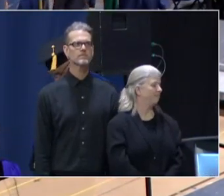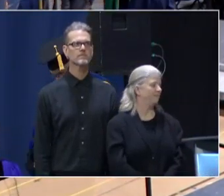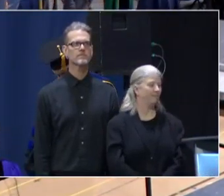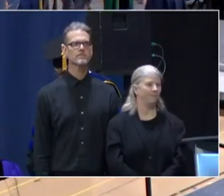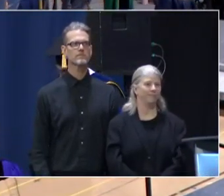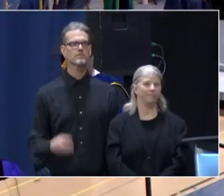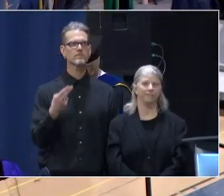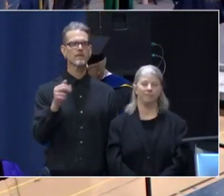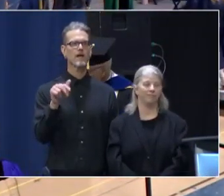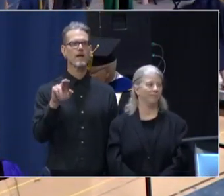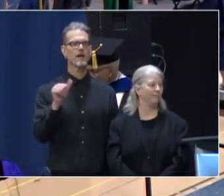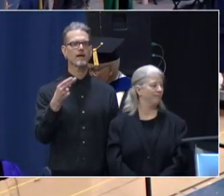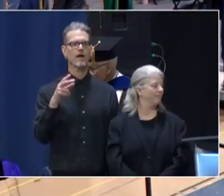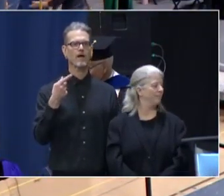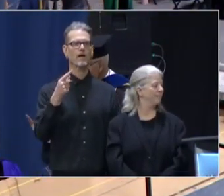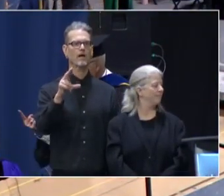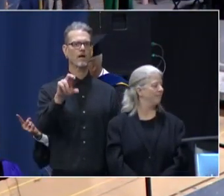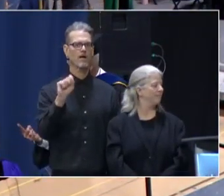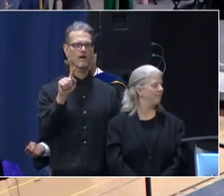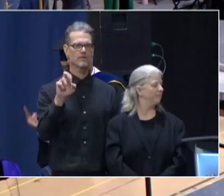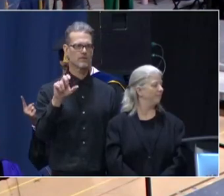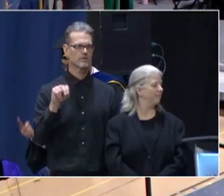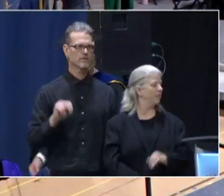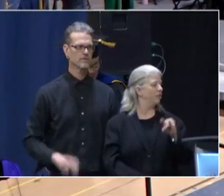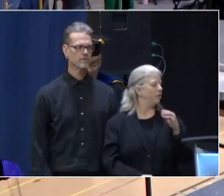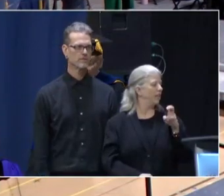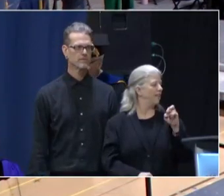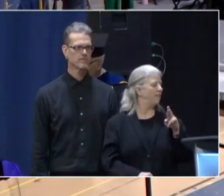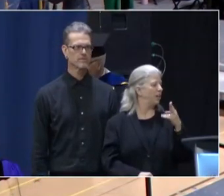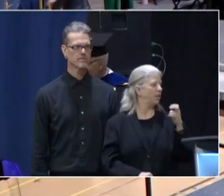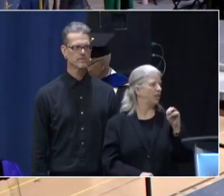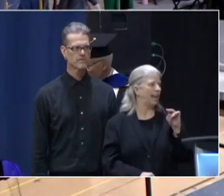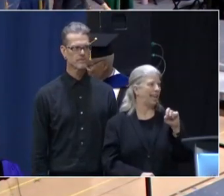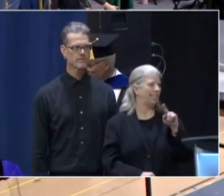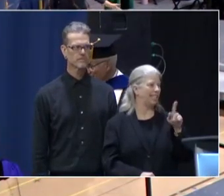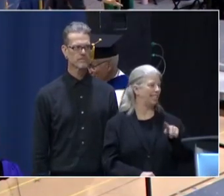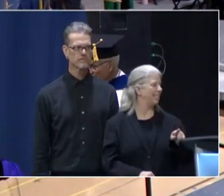Hannah Gustafson. Jennifer Hernandez.